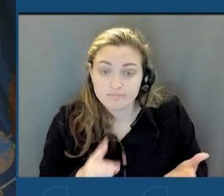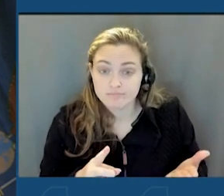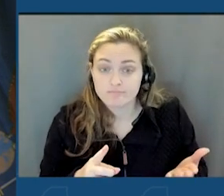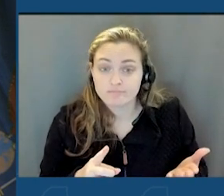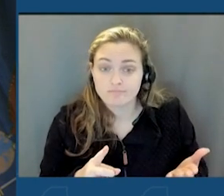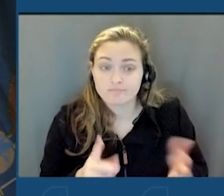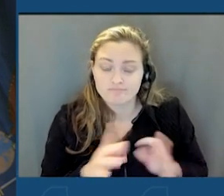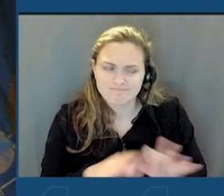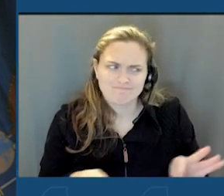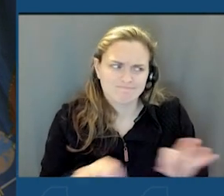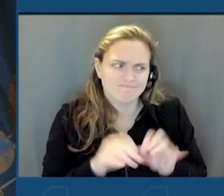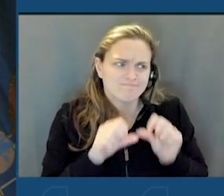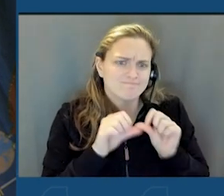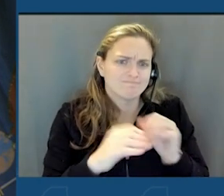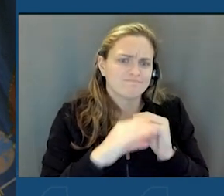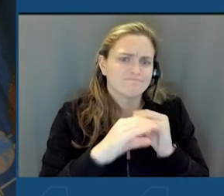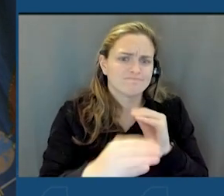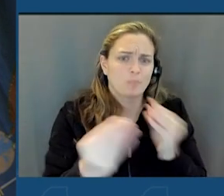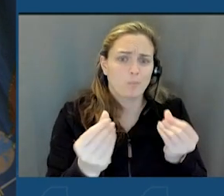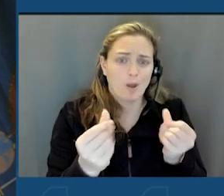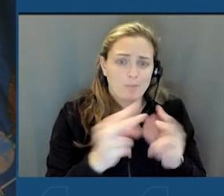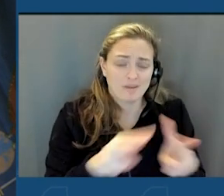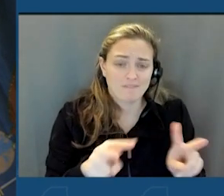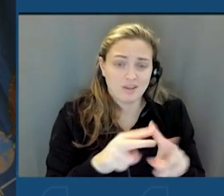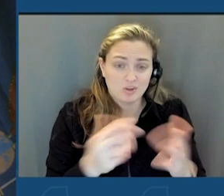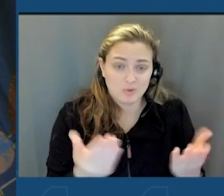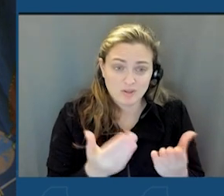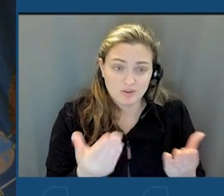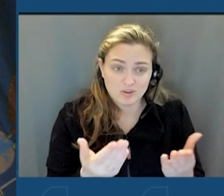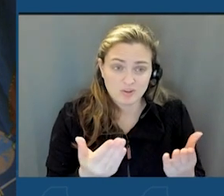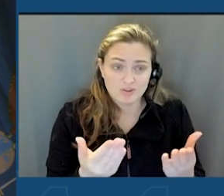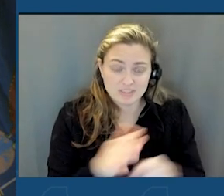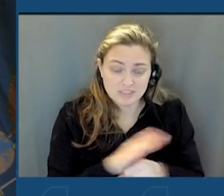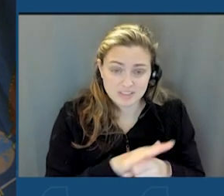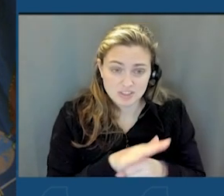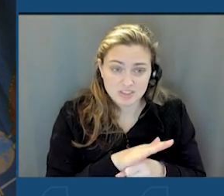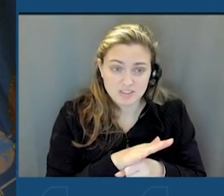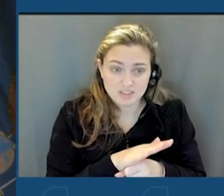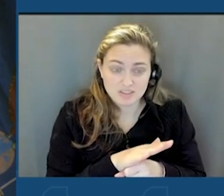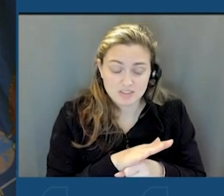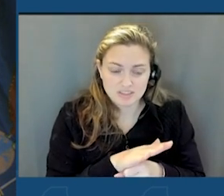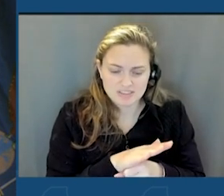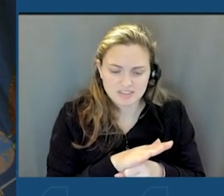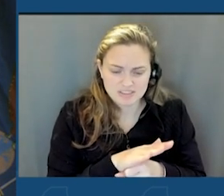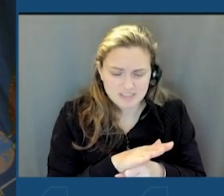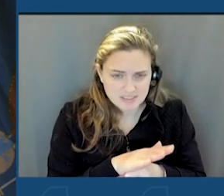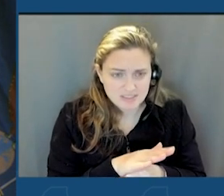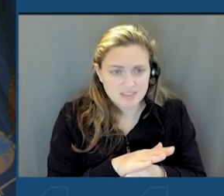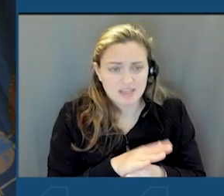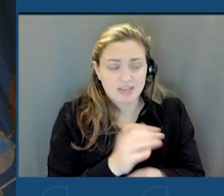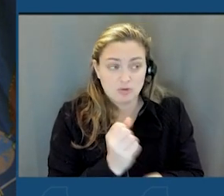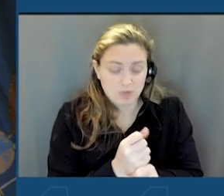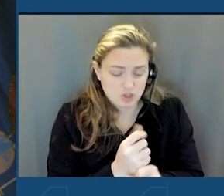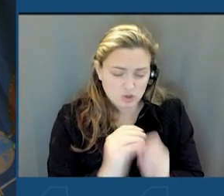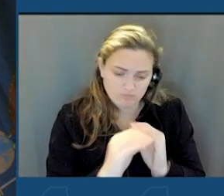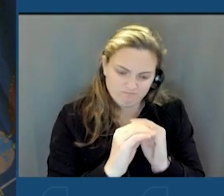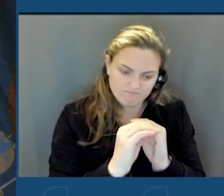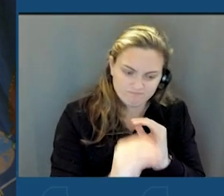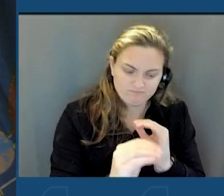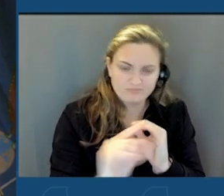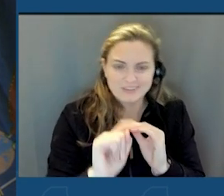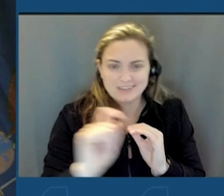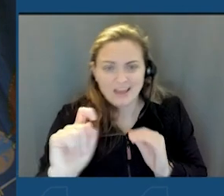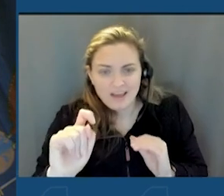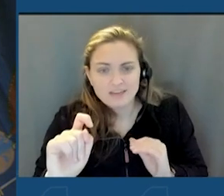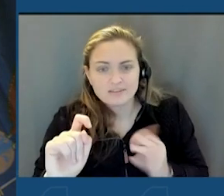to sustaining the property values here in this region and to holding in check property taxes in this